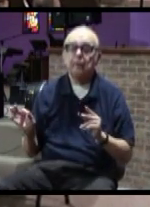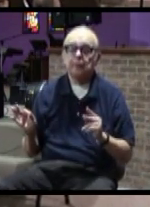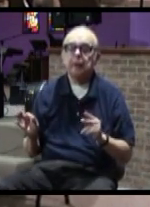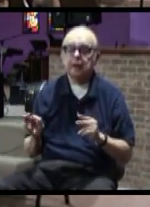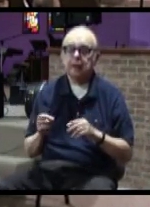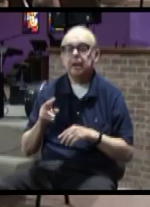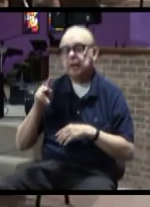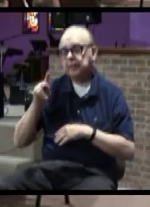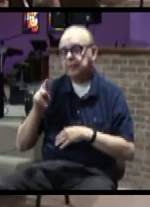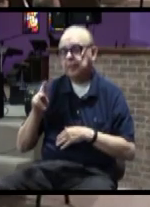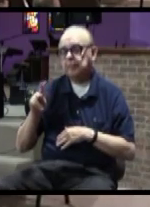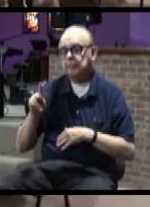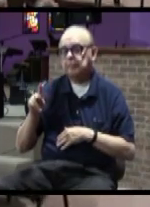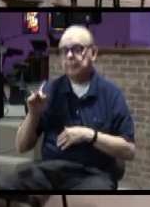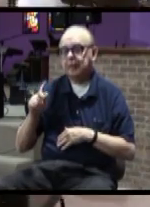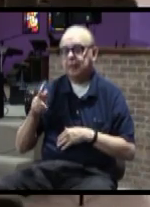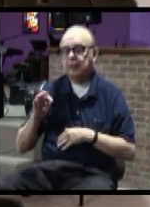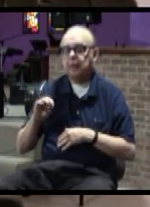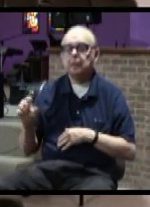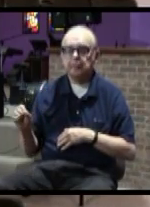it's a hair.